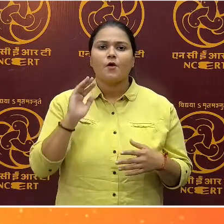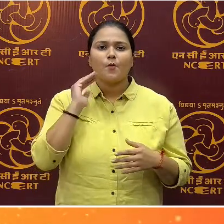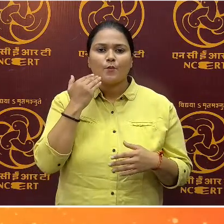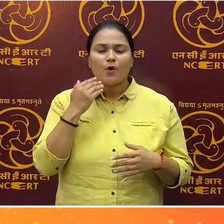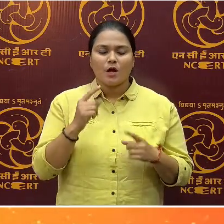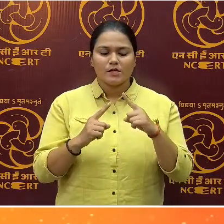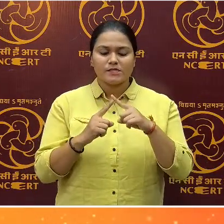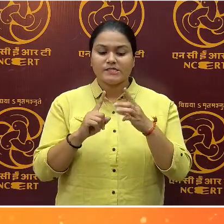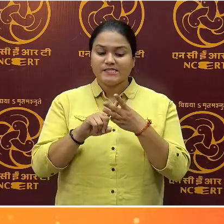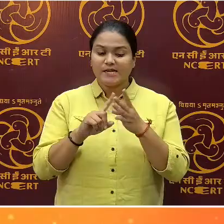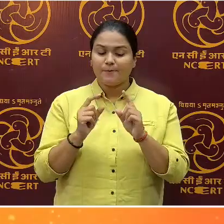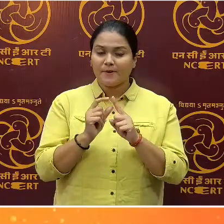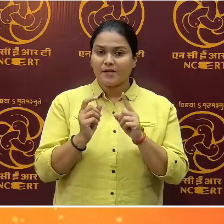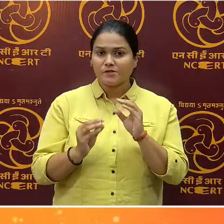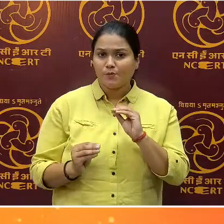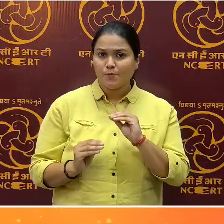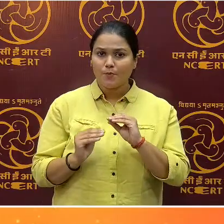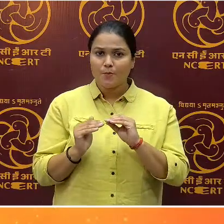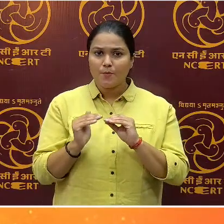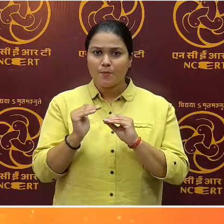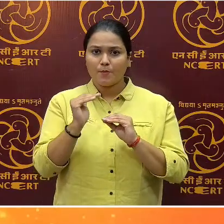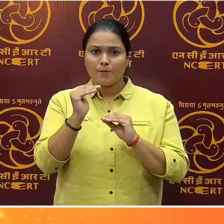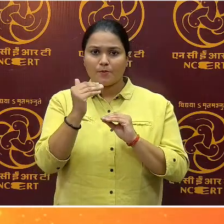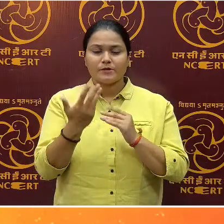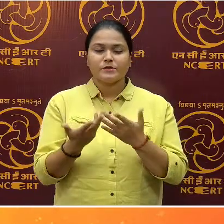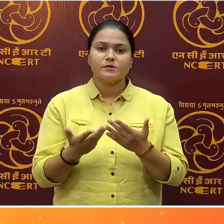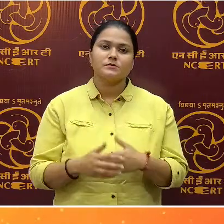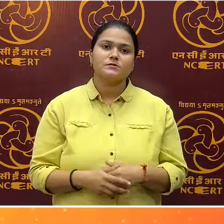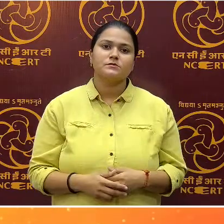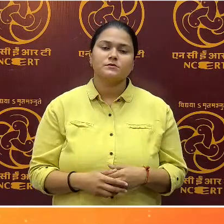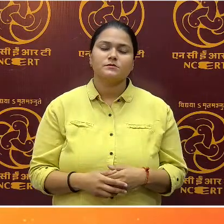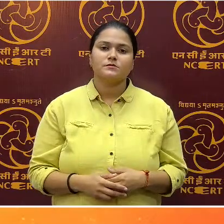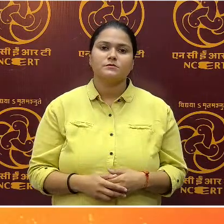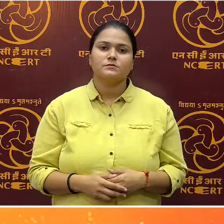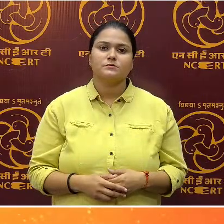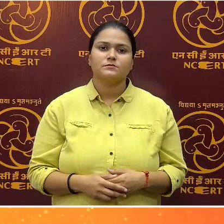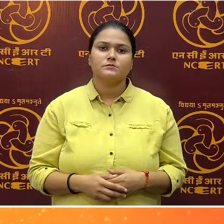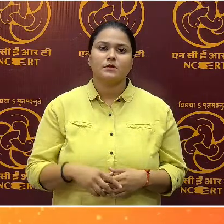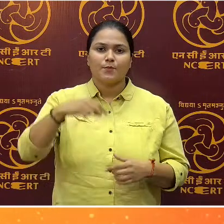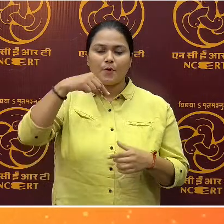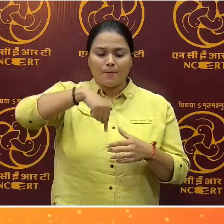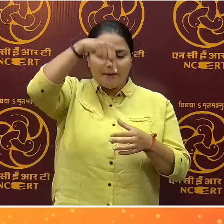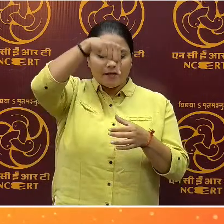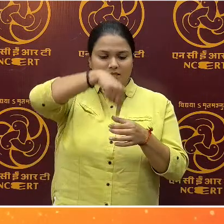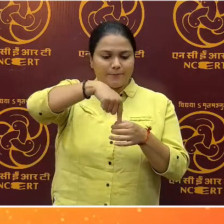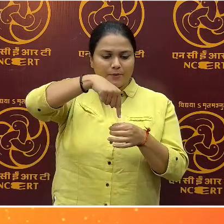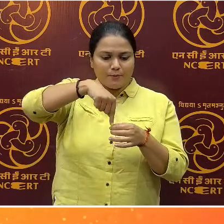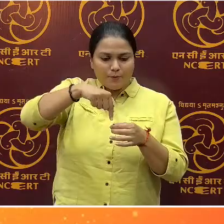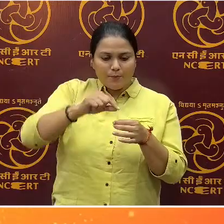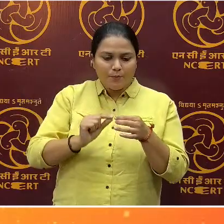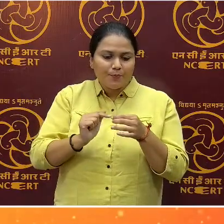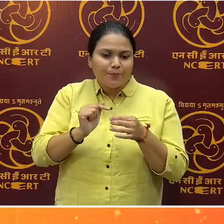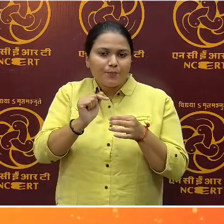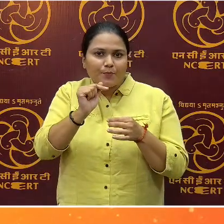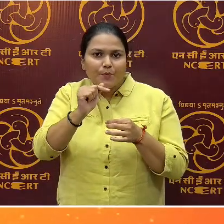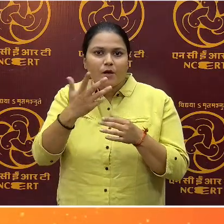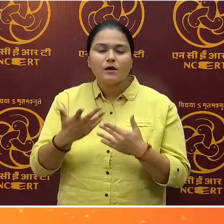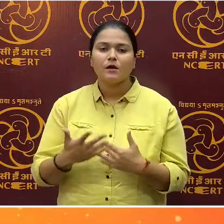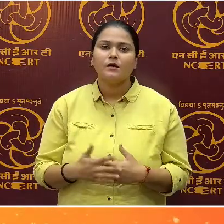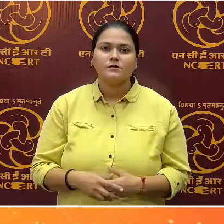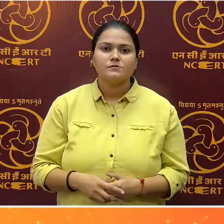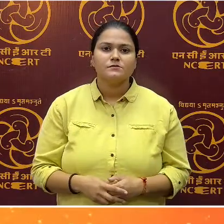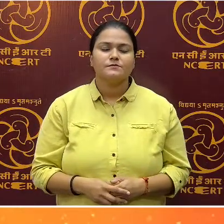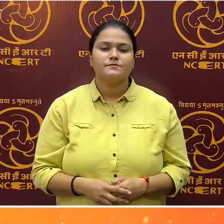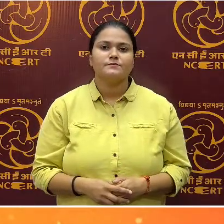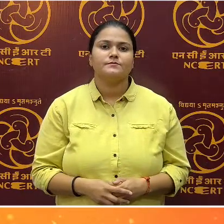we can make a saturated solution unsaturated, right? We have seen what is a saturated